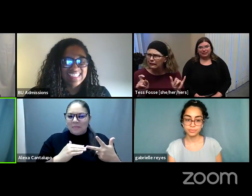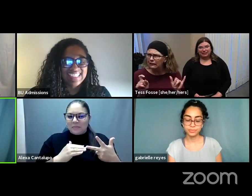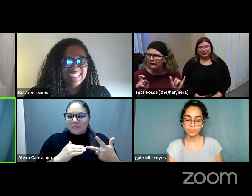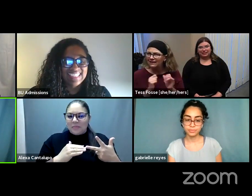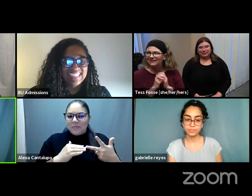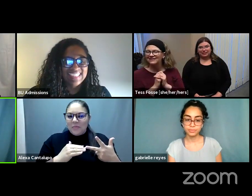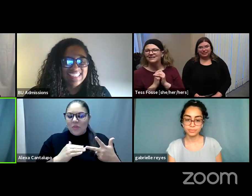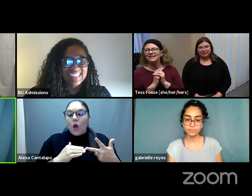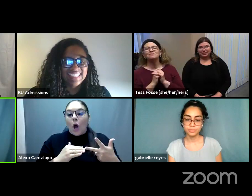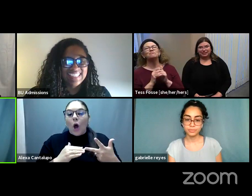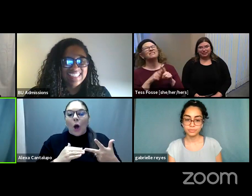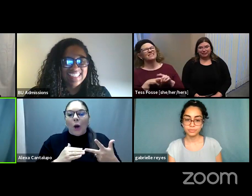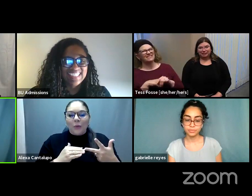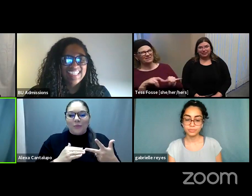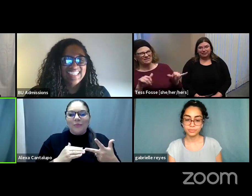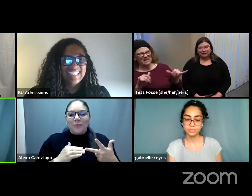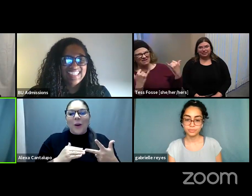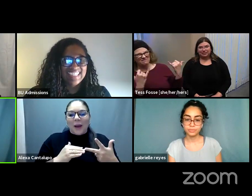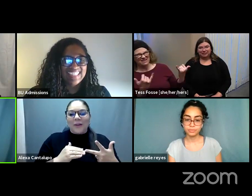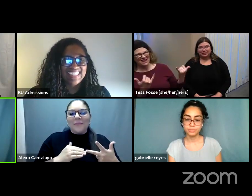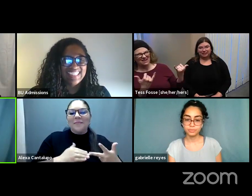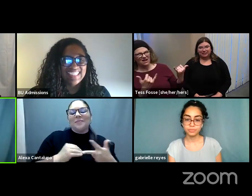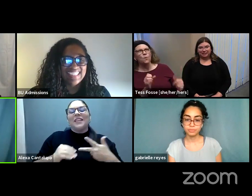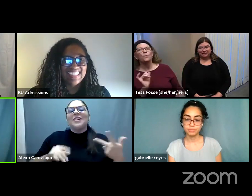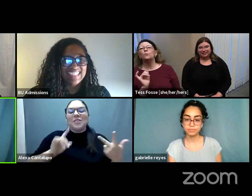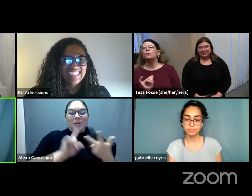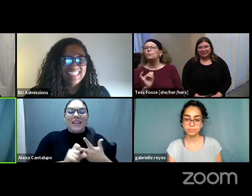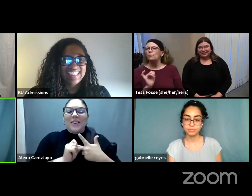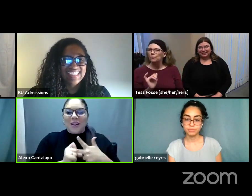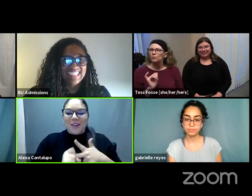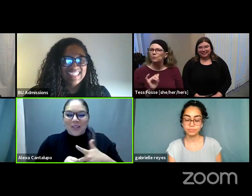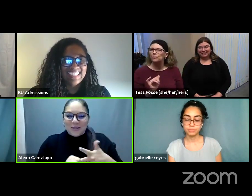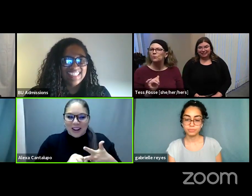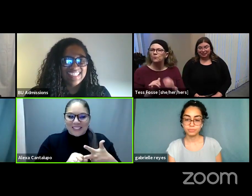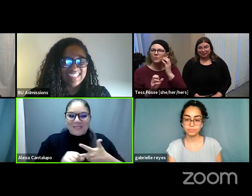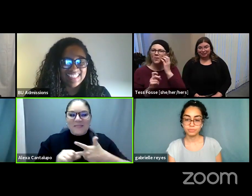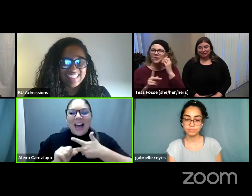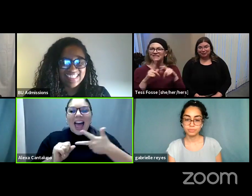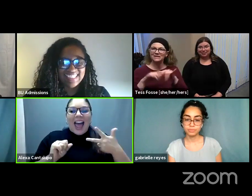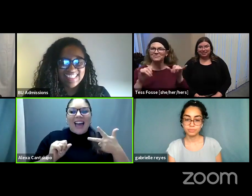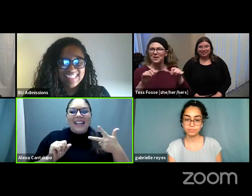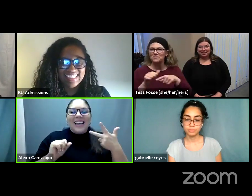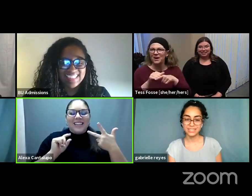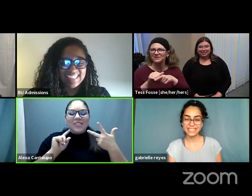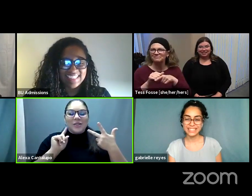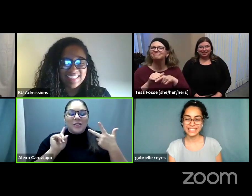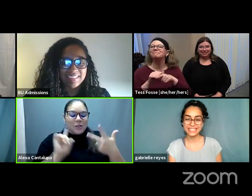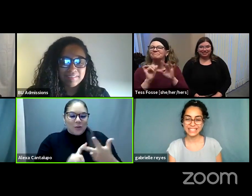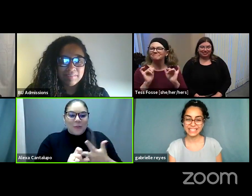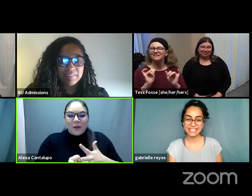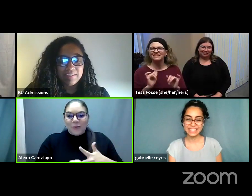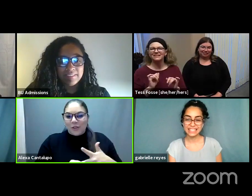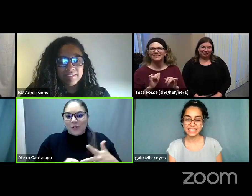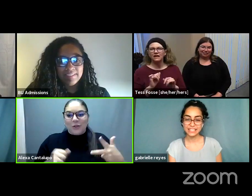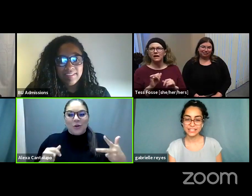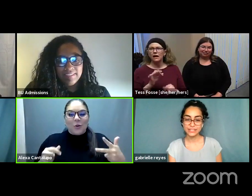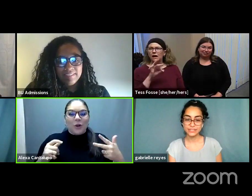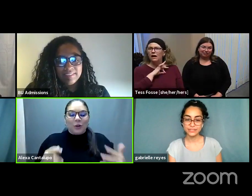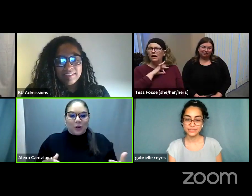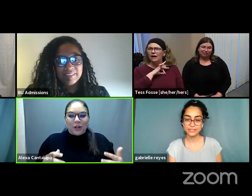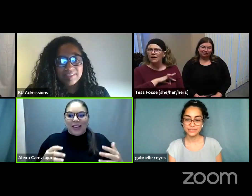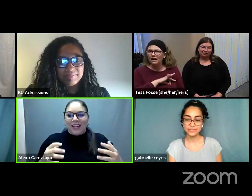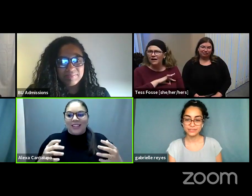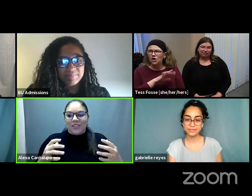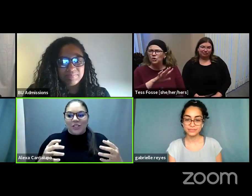Now you take it while you're on your practicum. Mm-hmm. So you take it while you're on your practicum, and it is super beneficial. You